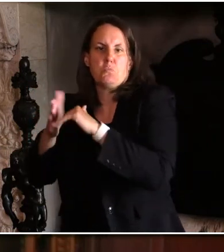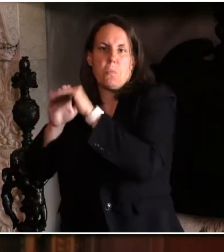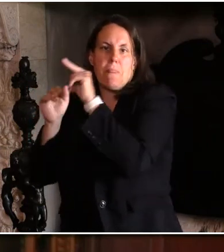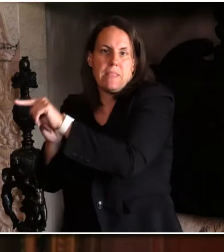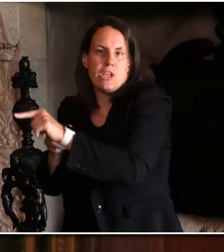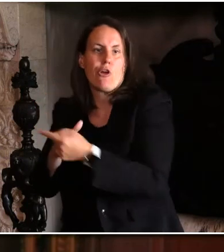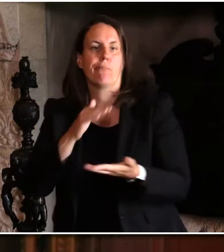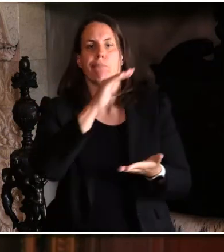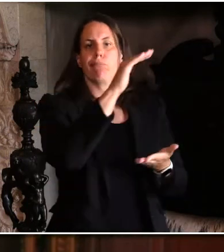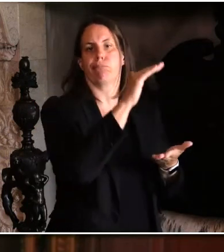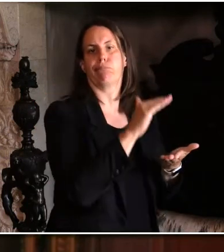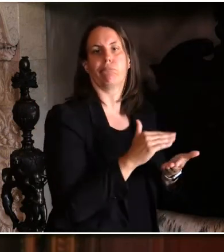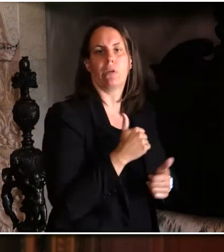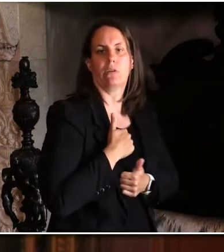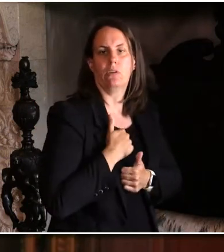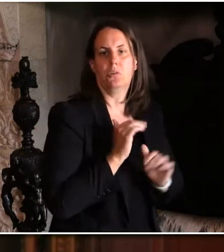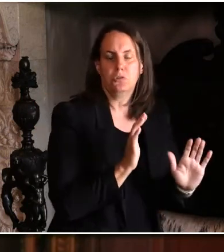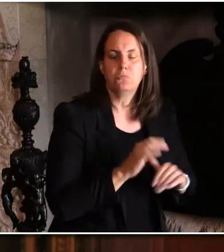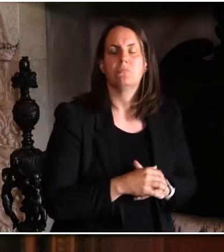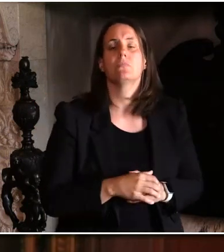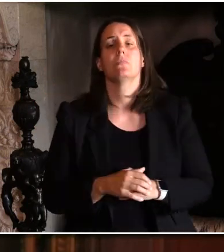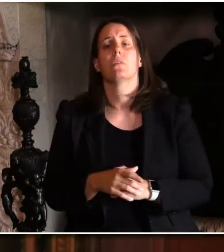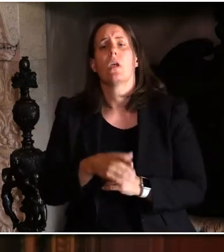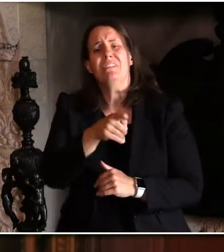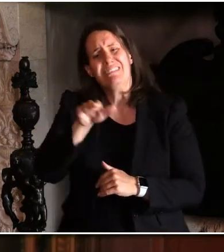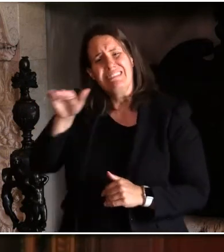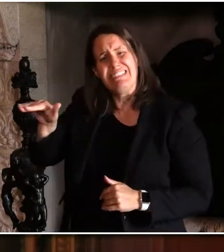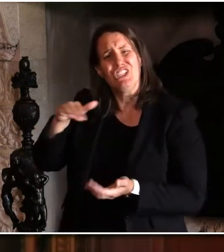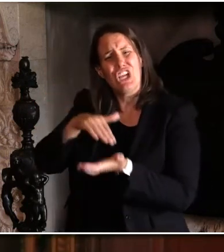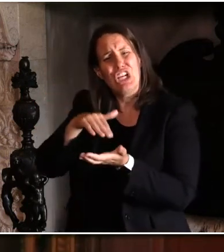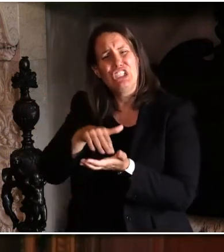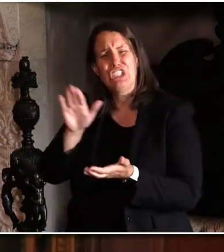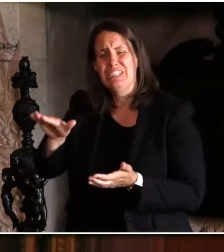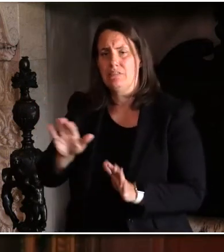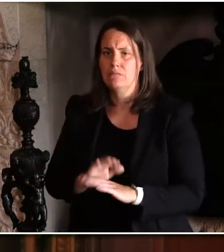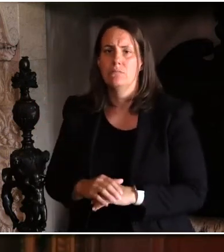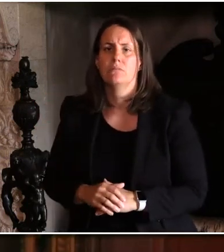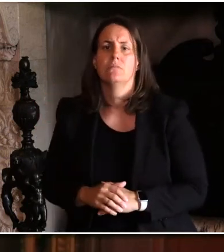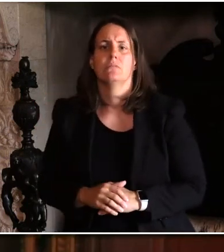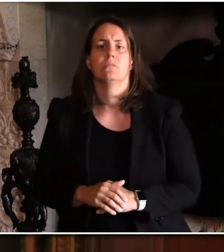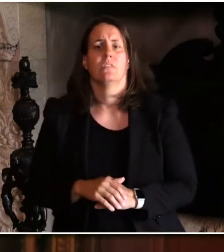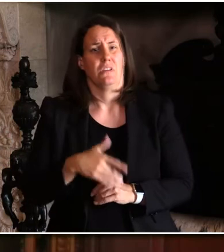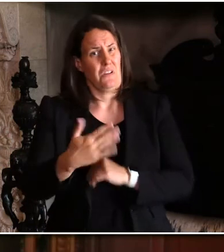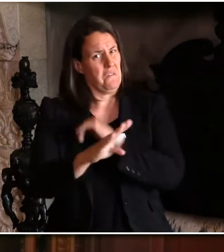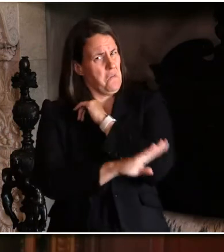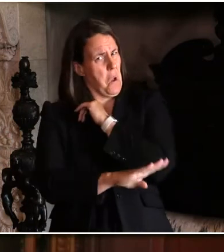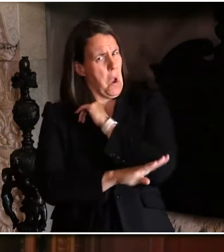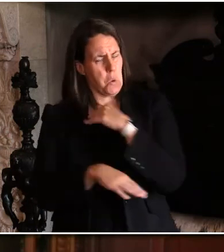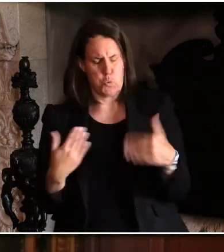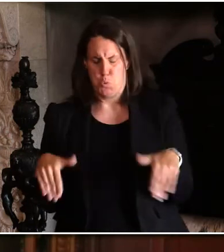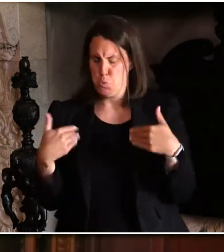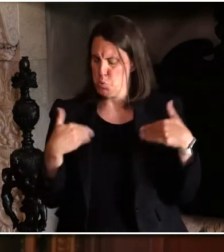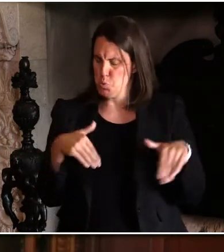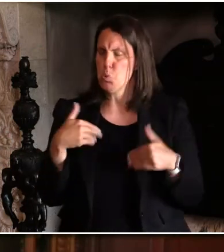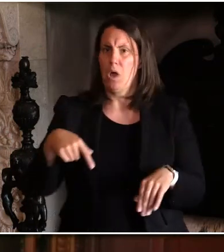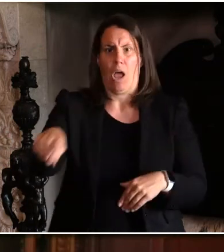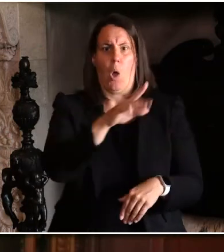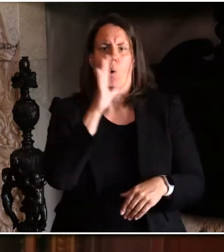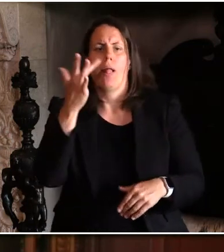In fact, we think that's really important going into the fall when the overall number of people with respiratory syndromes like influenza